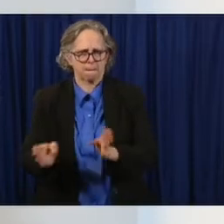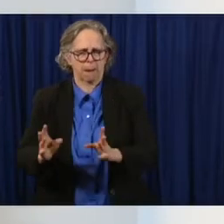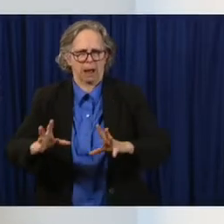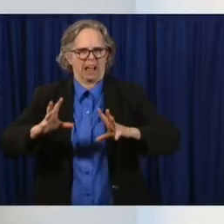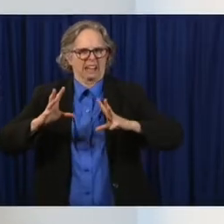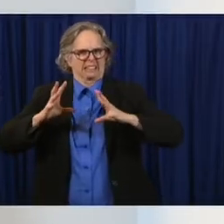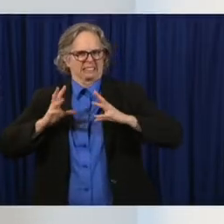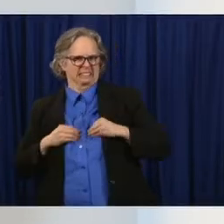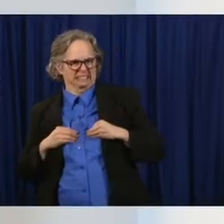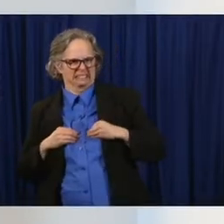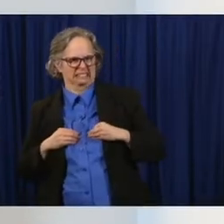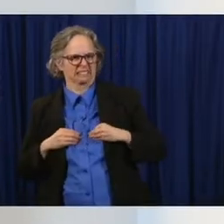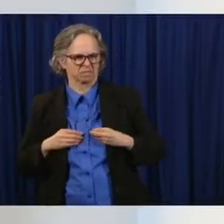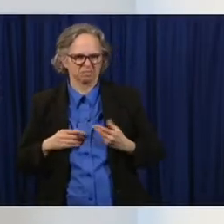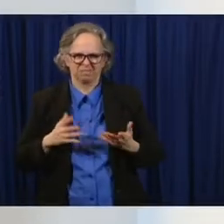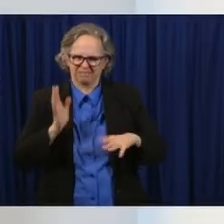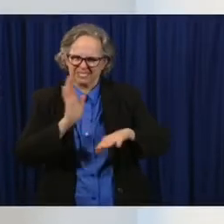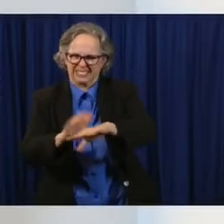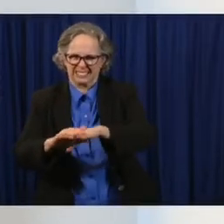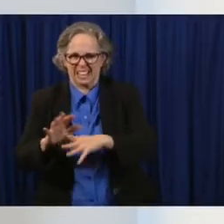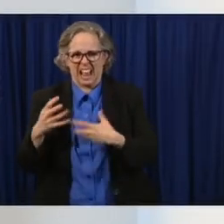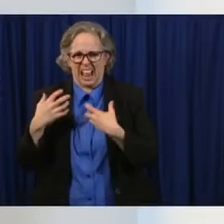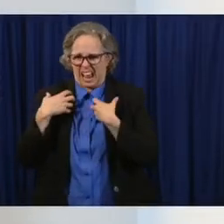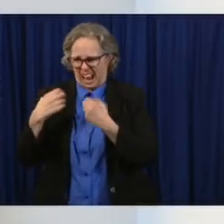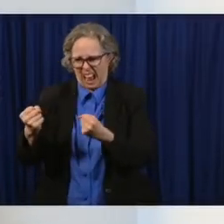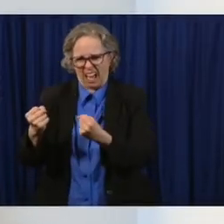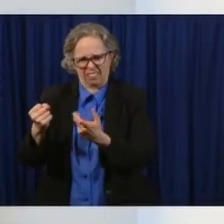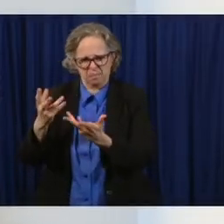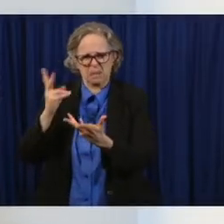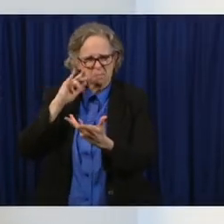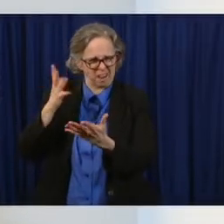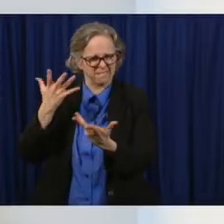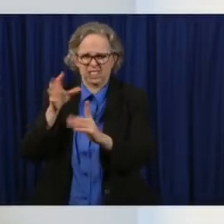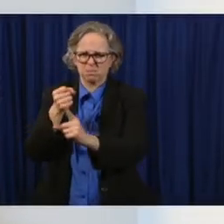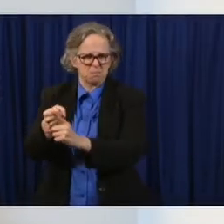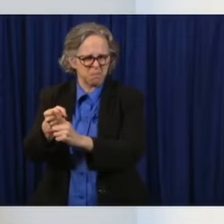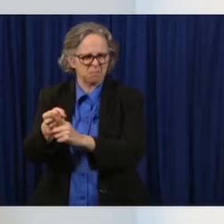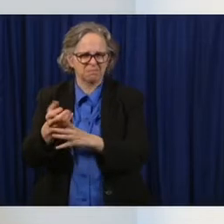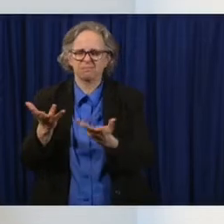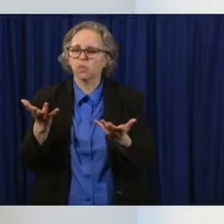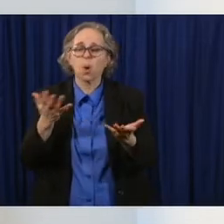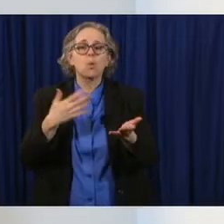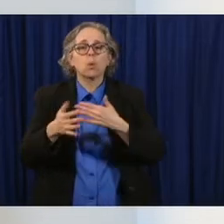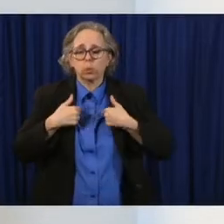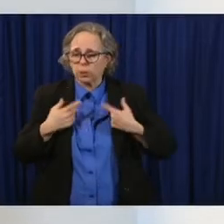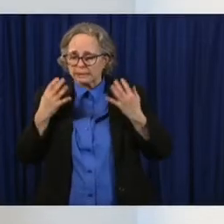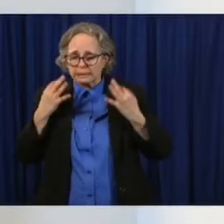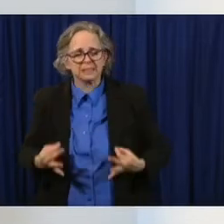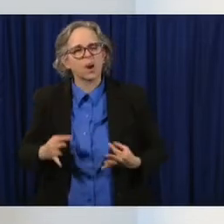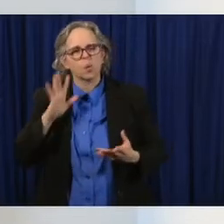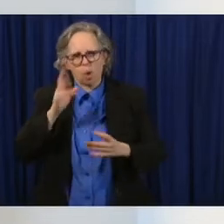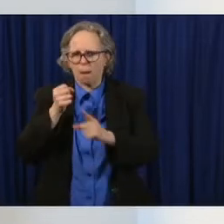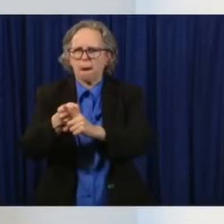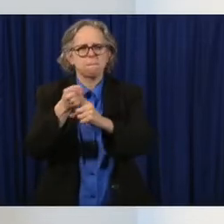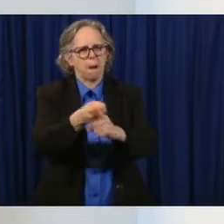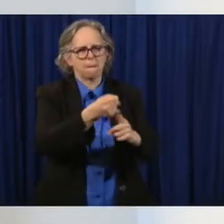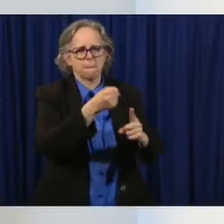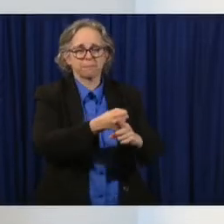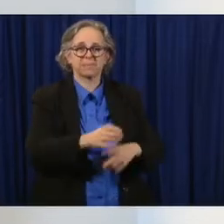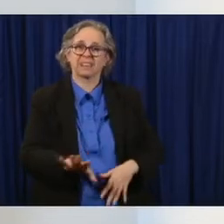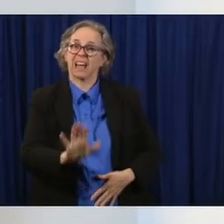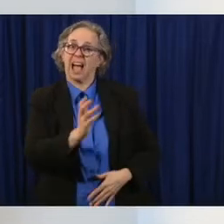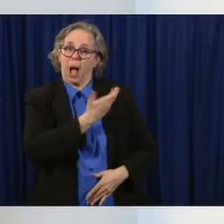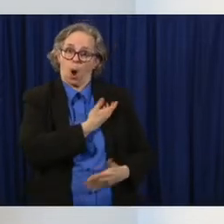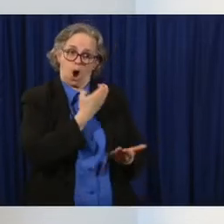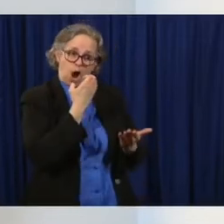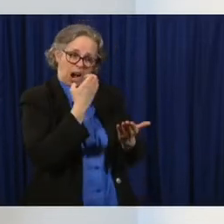health consequences on both sides of these decisions, and that the economy, if we're going to continue to